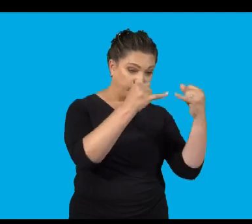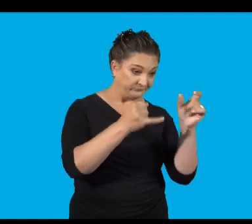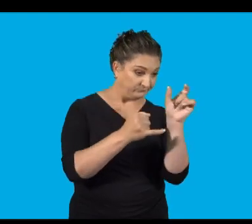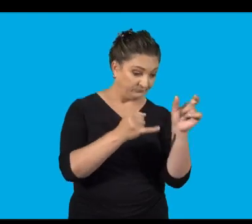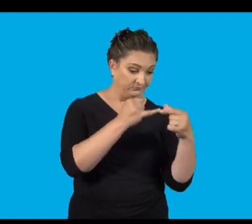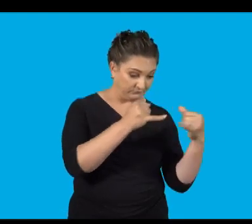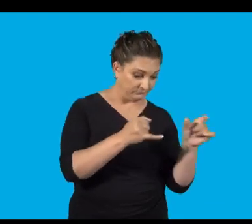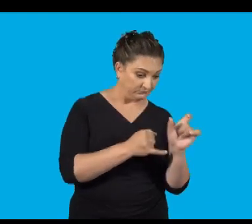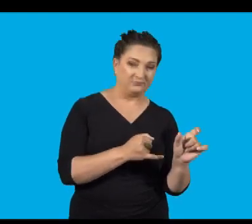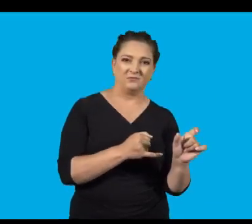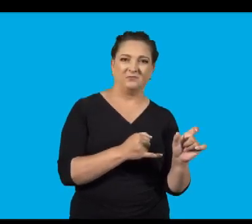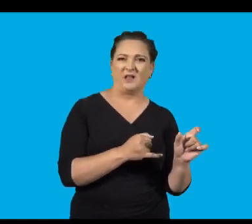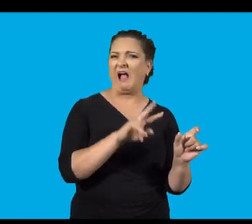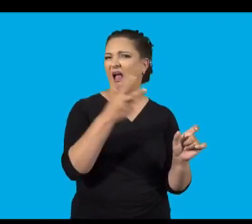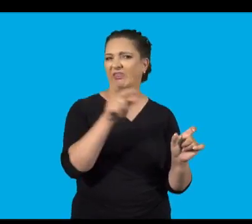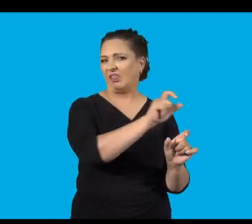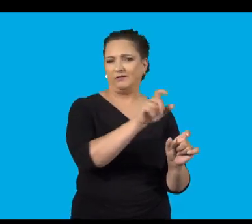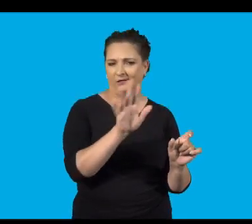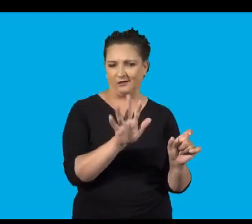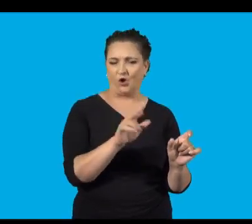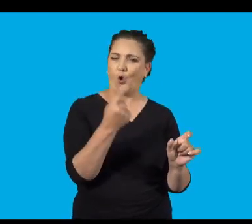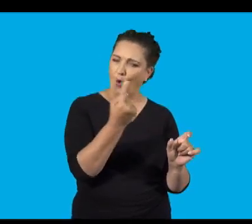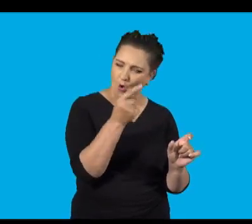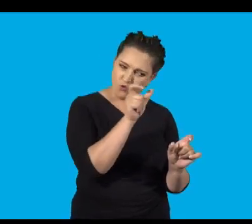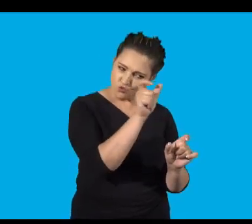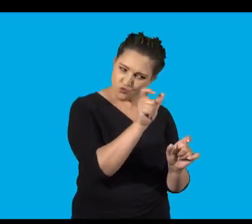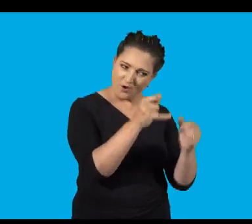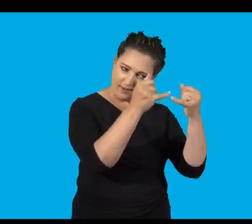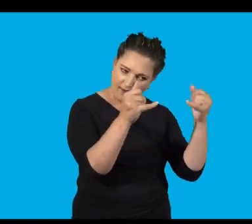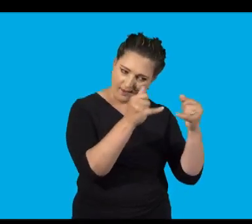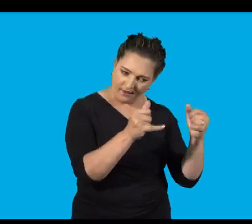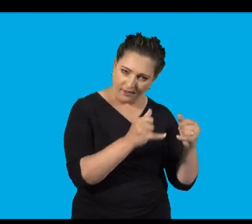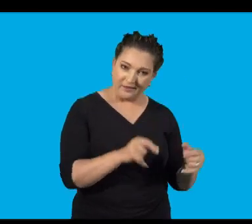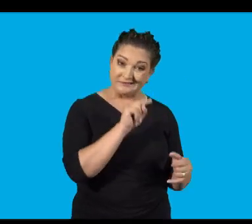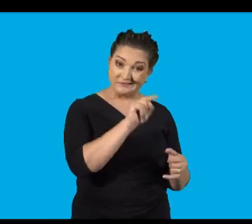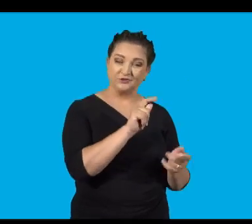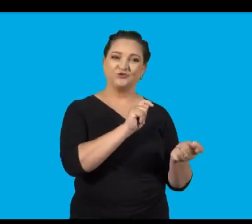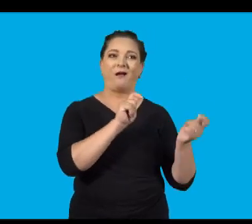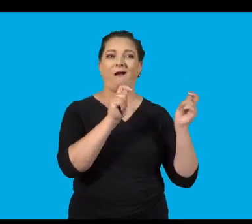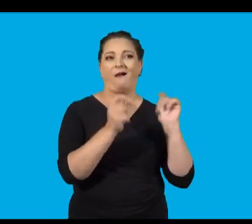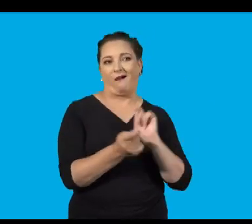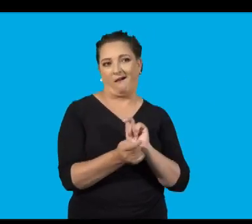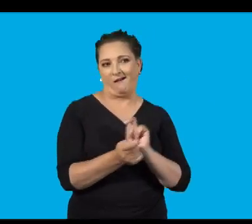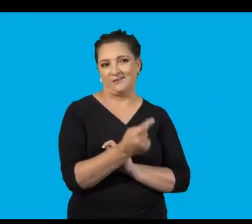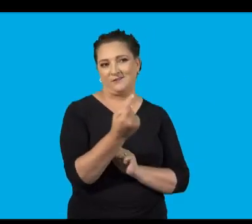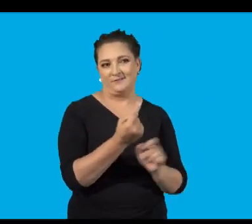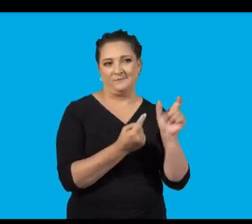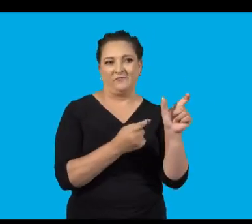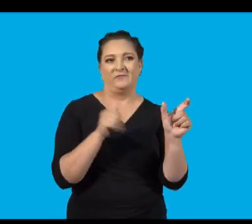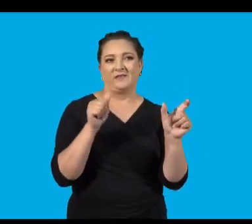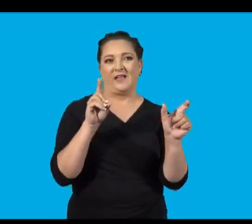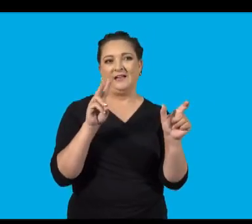at the underlined words only. So we're not looking for the other words, all right? We look at the underlined words in the sentence. In this case,